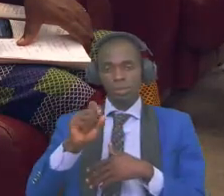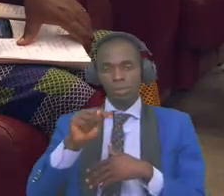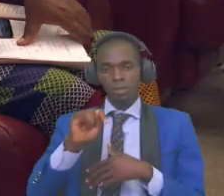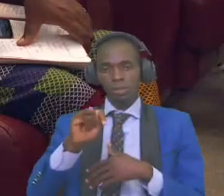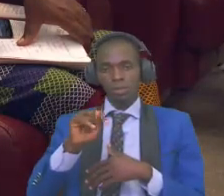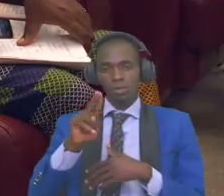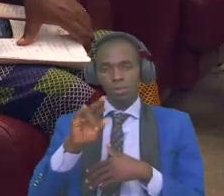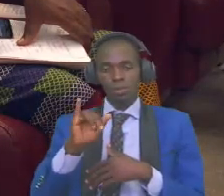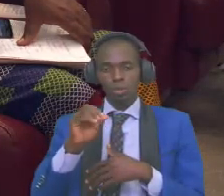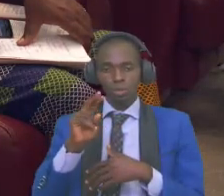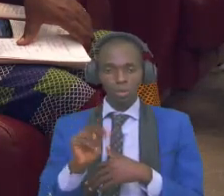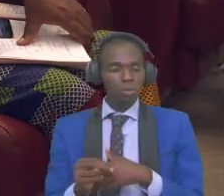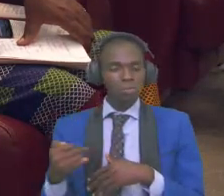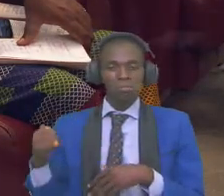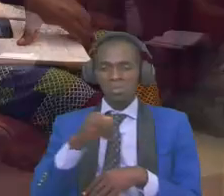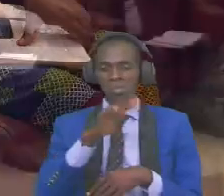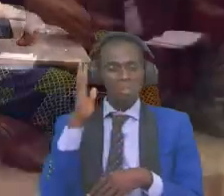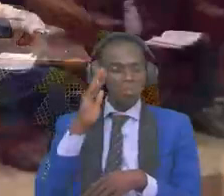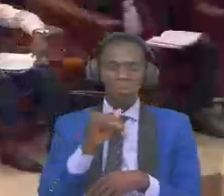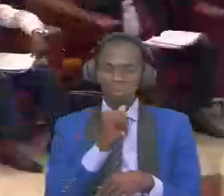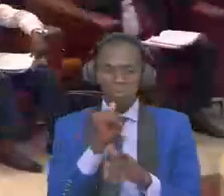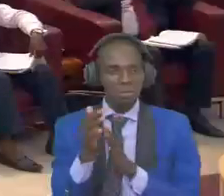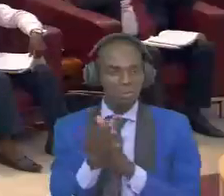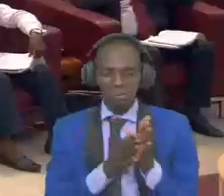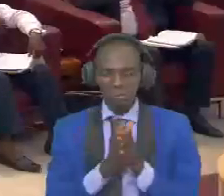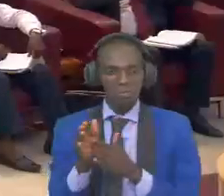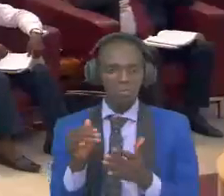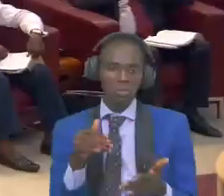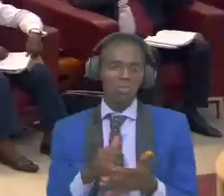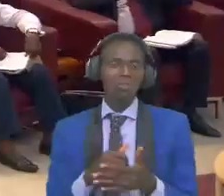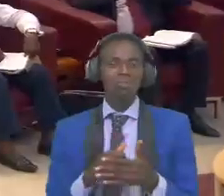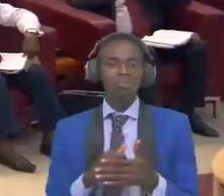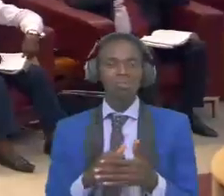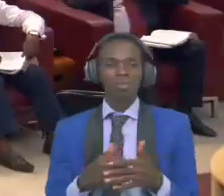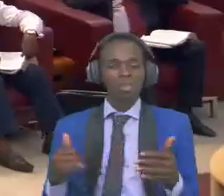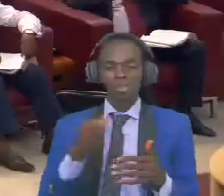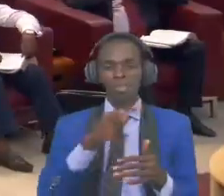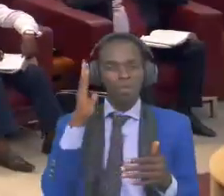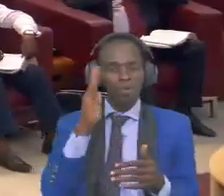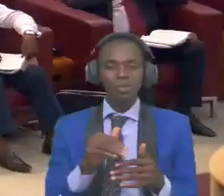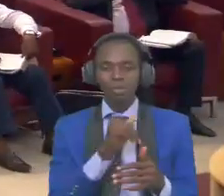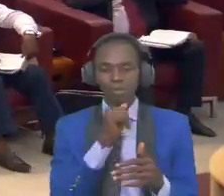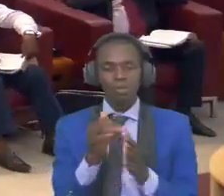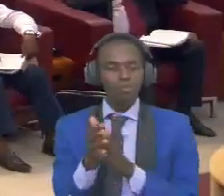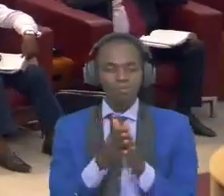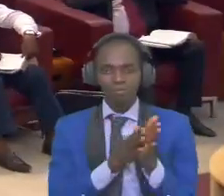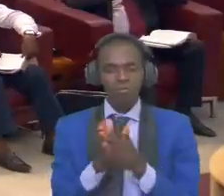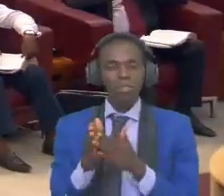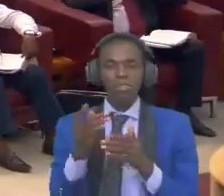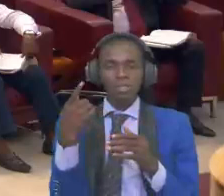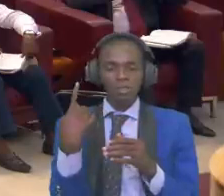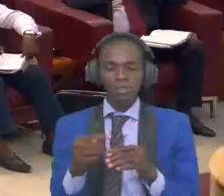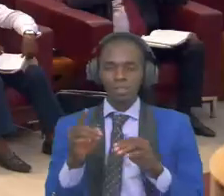the restoration of the backslider, they will not endure. They will not endure the sound doctrine